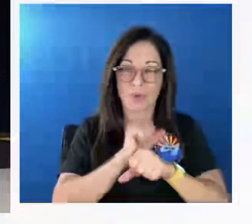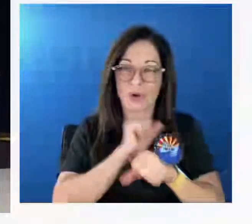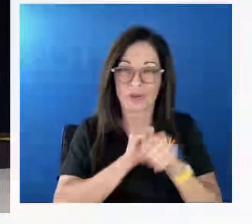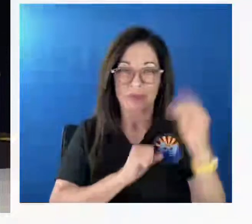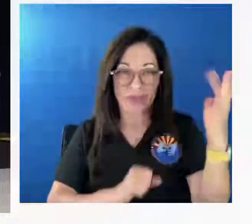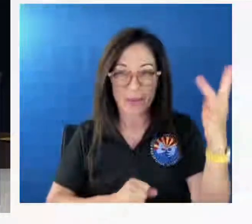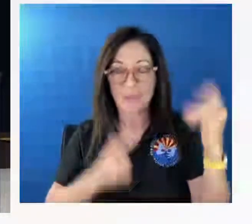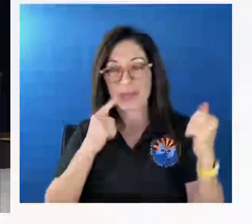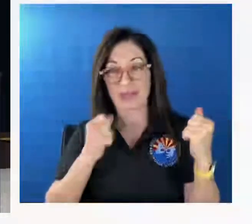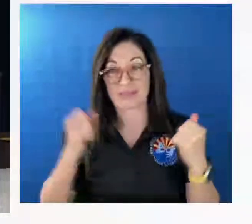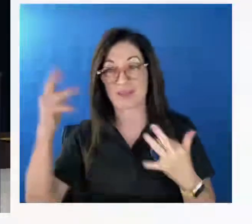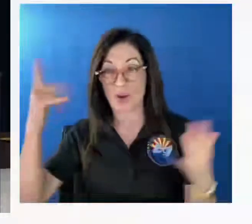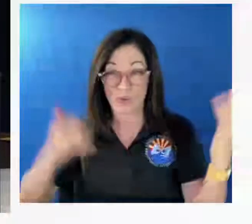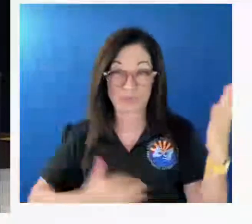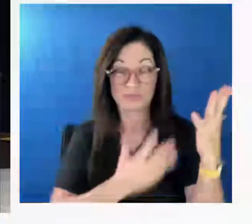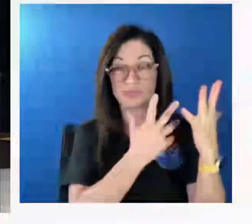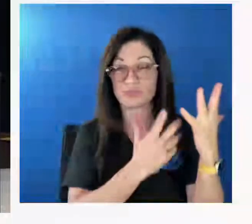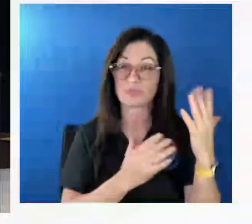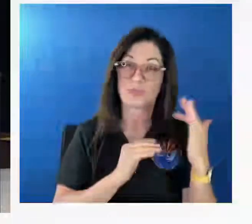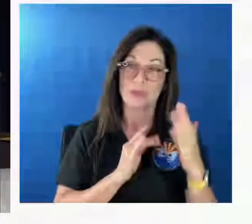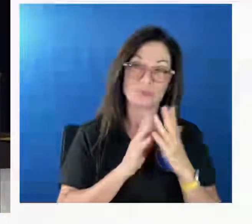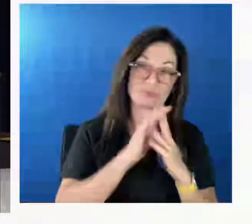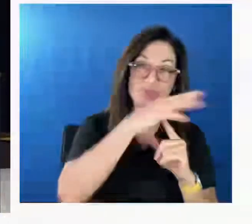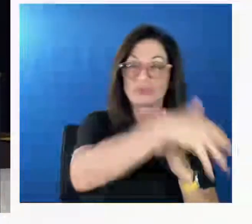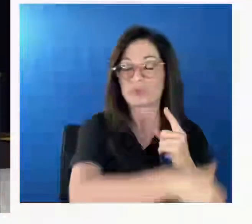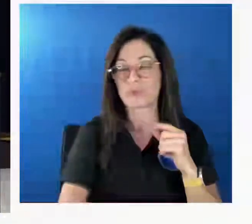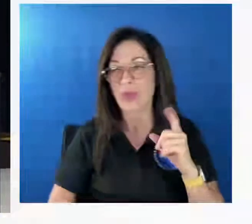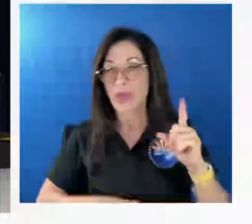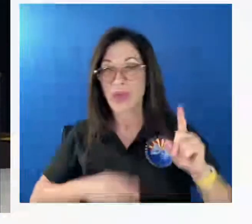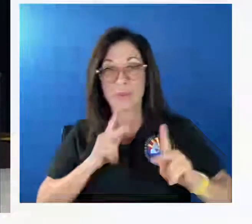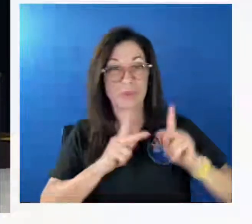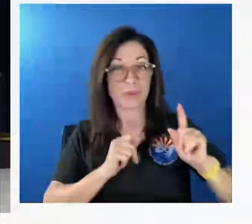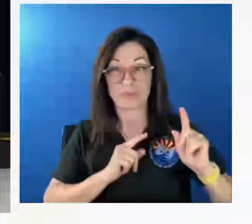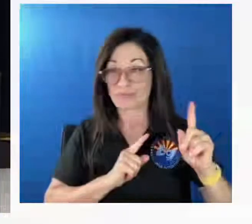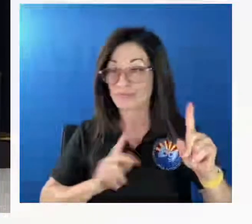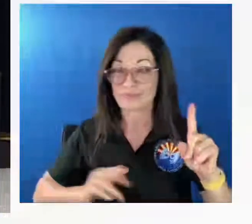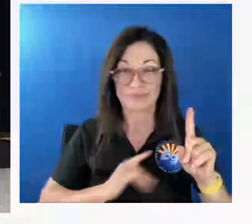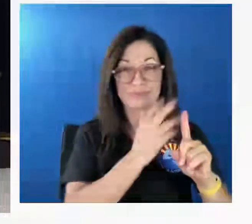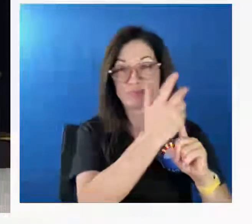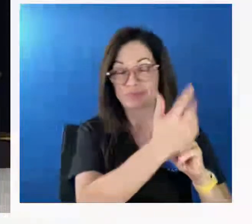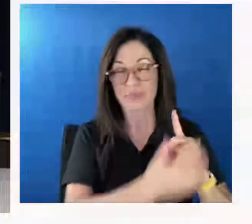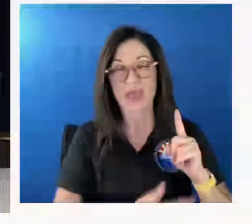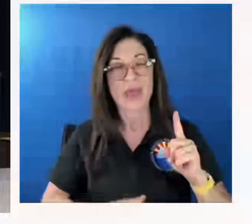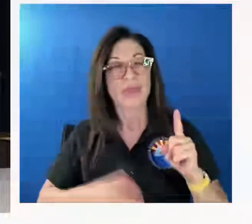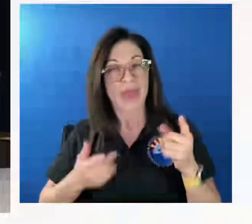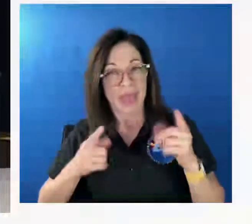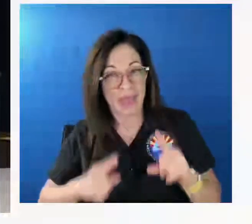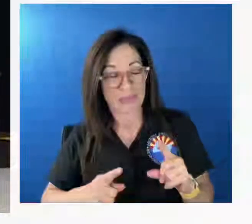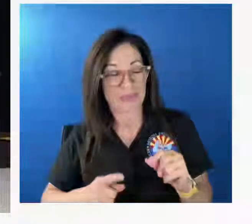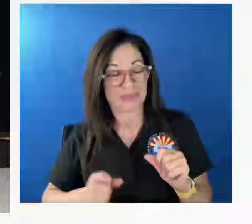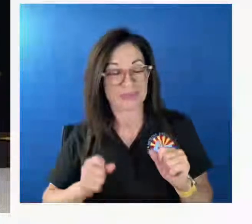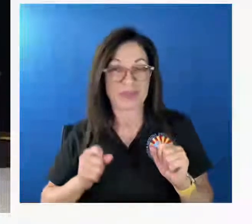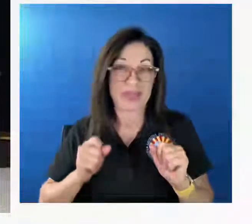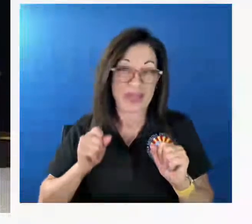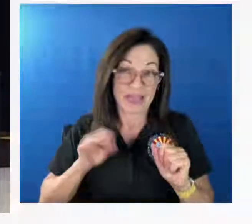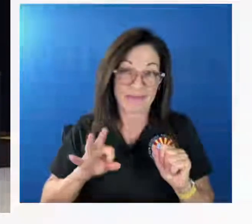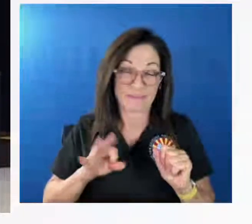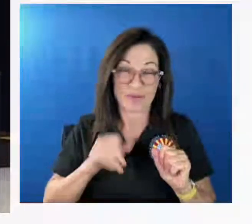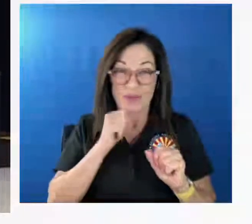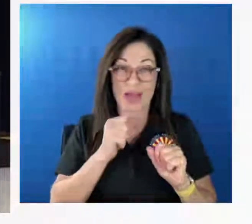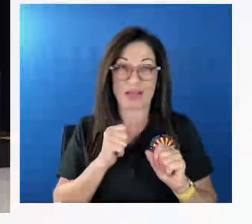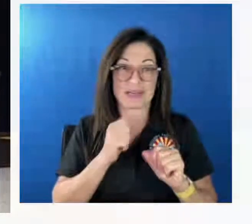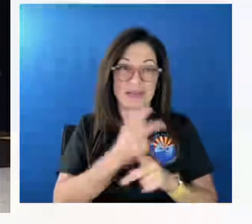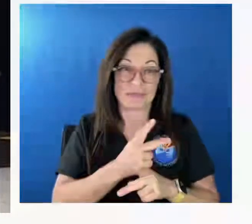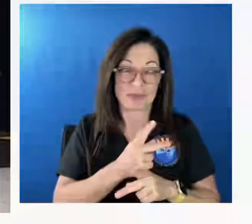in place, which they did. The fire got to the ridgeline, used the aircraft, and then after the fuels are burned below them, the crew can get up